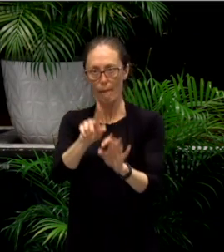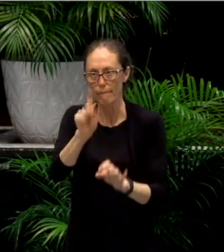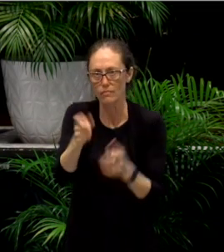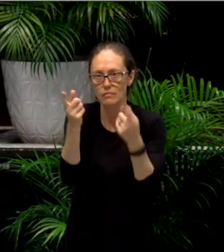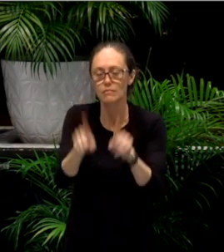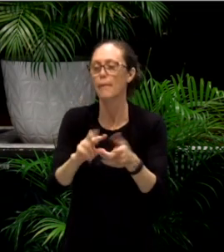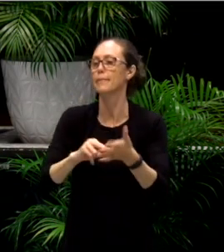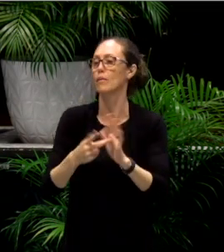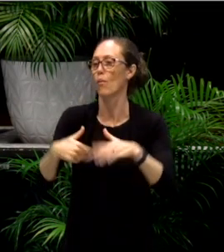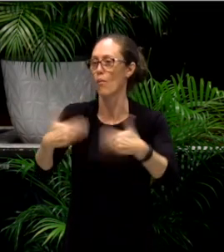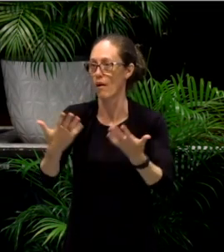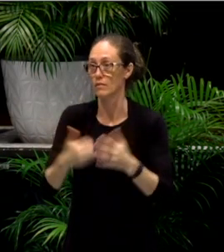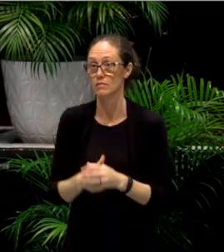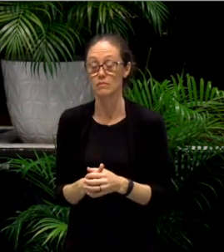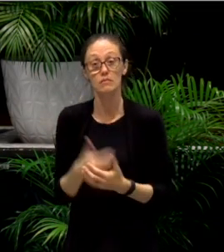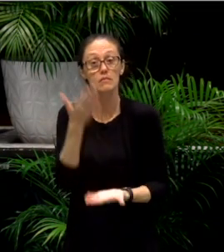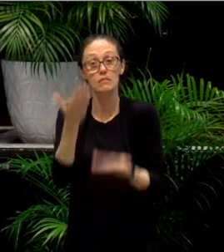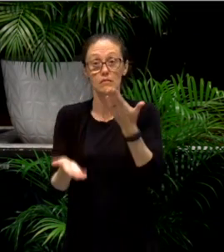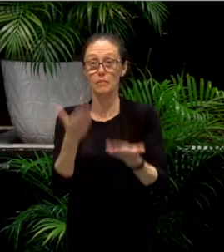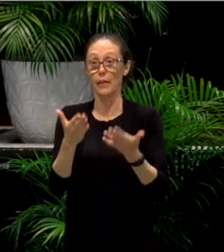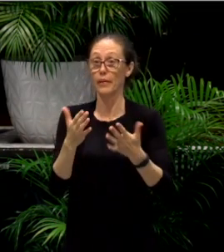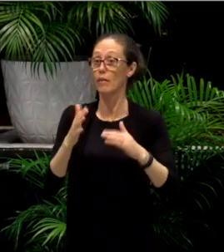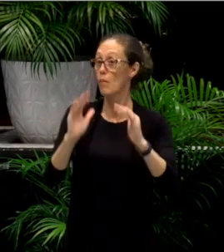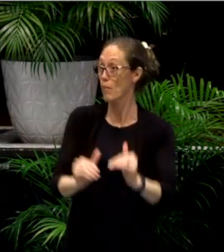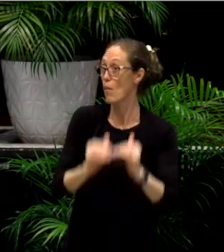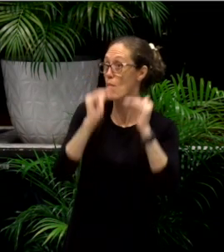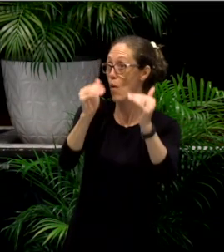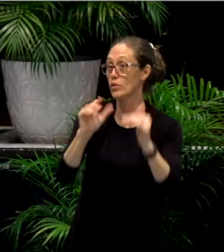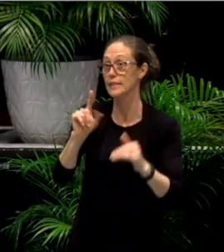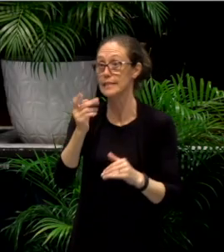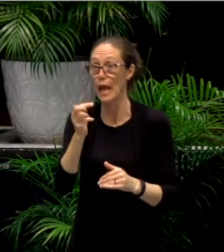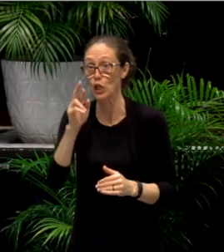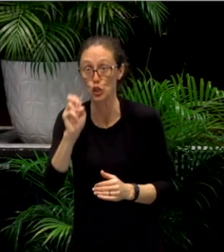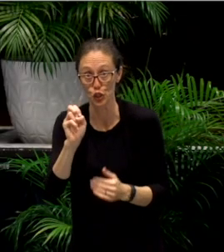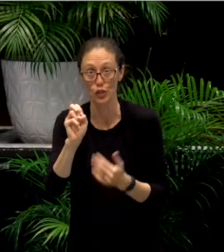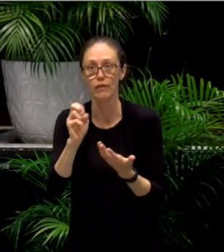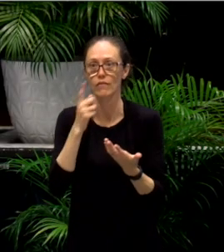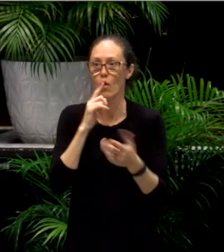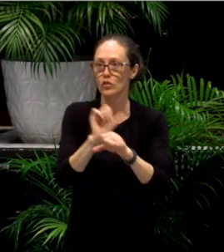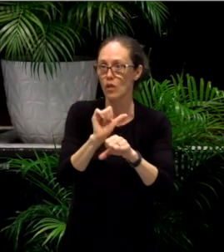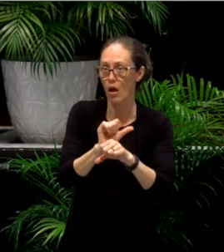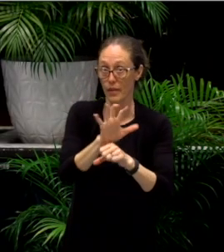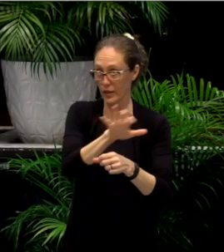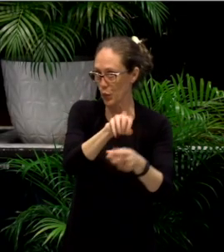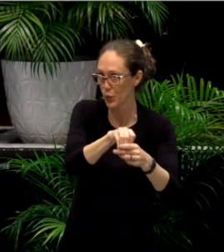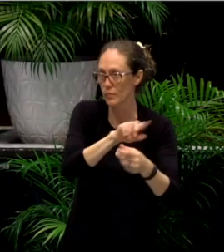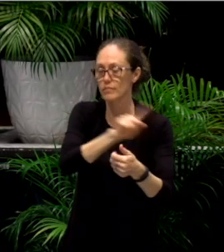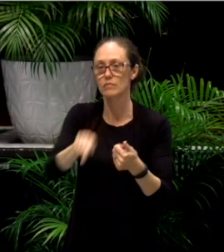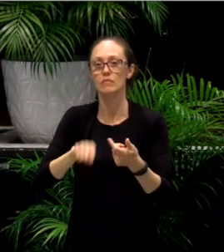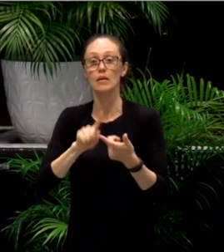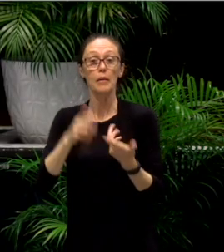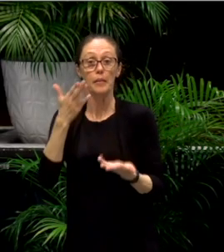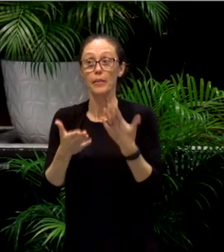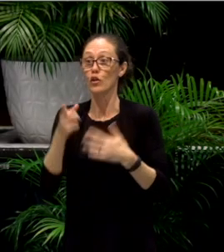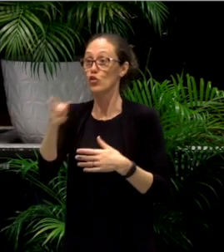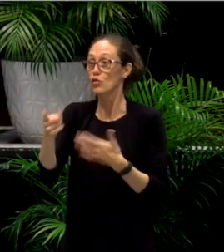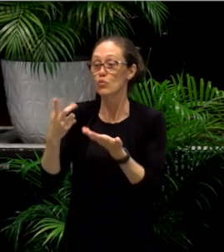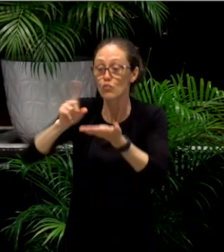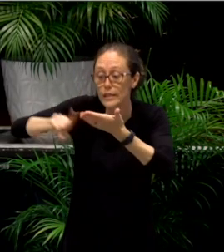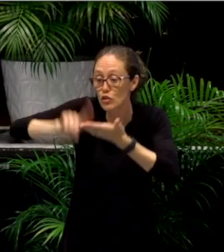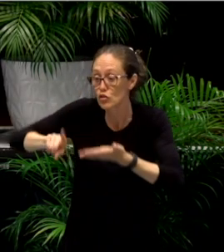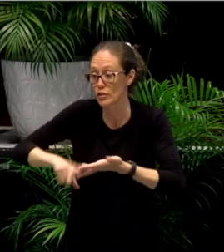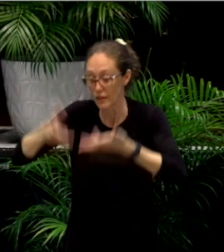including advancement toward promotion and tenure, including are you delivering science or a